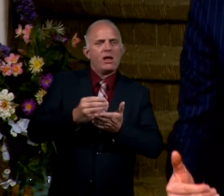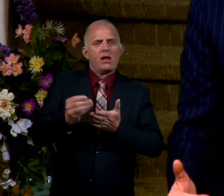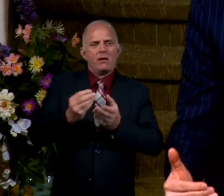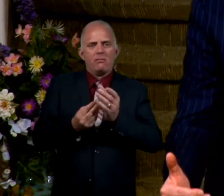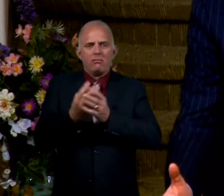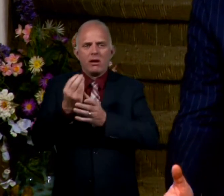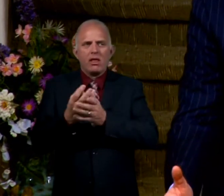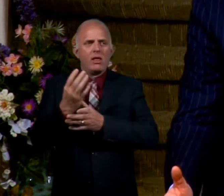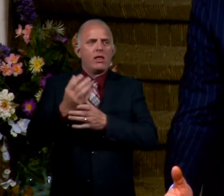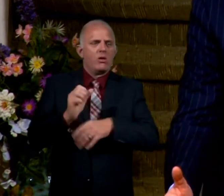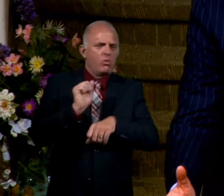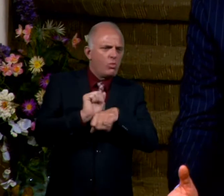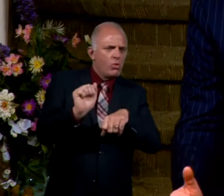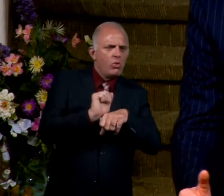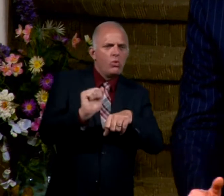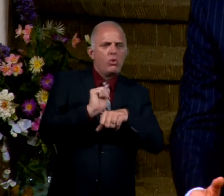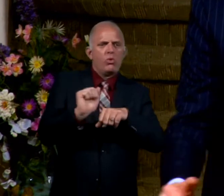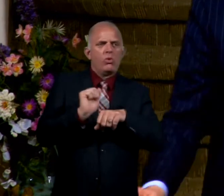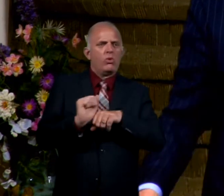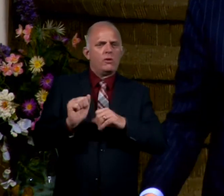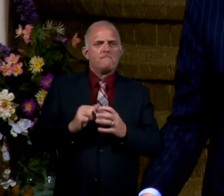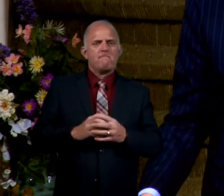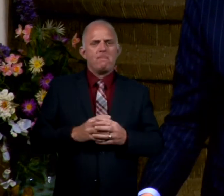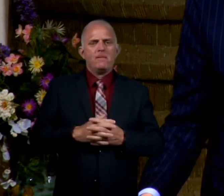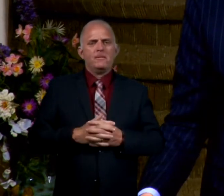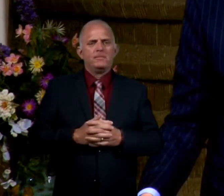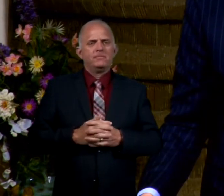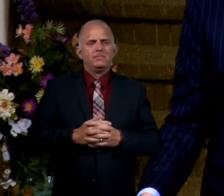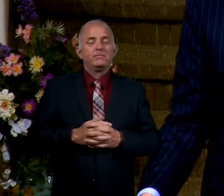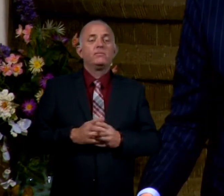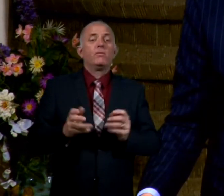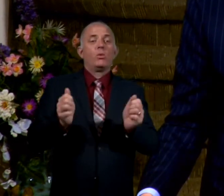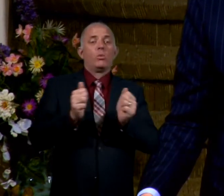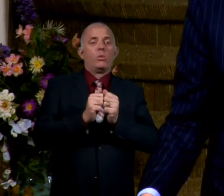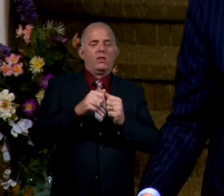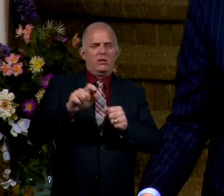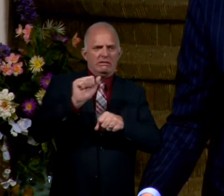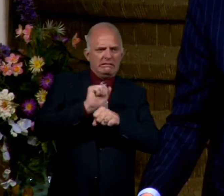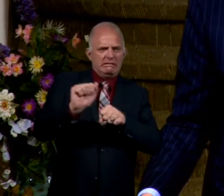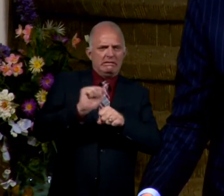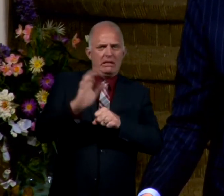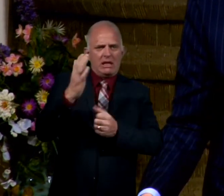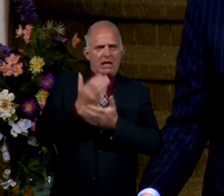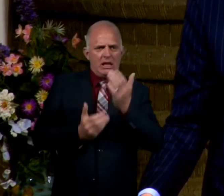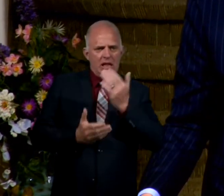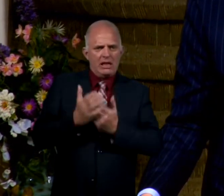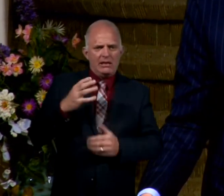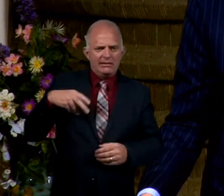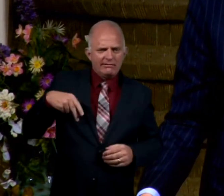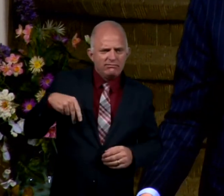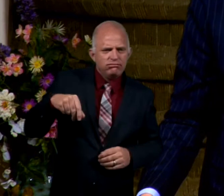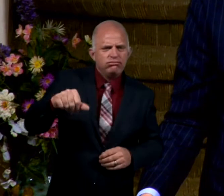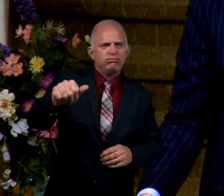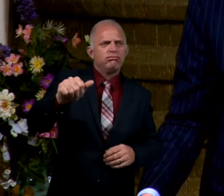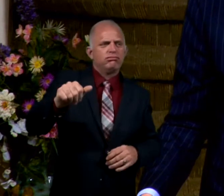her. She works at things. With the fruit of her hand, she planteth the vineyard. She girdeth her loins with strength and